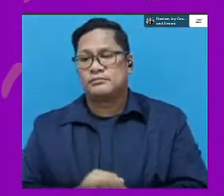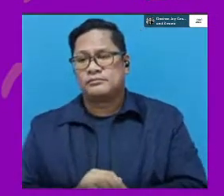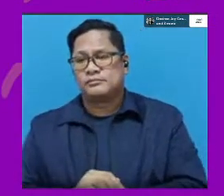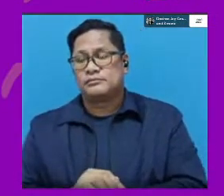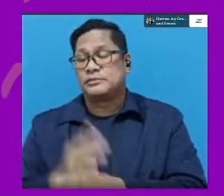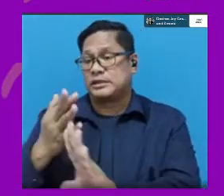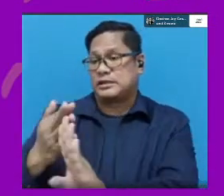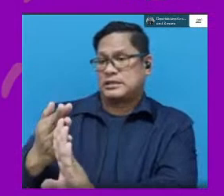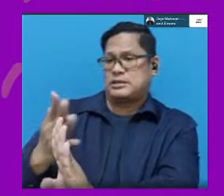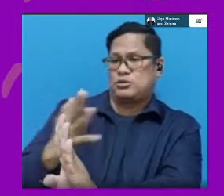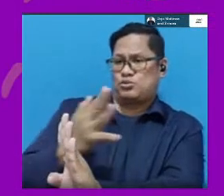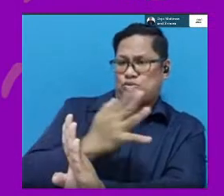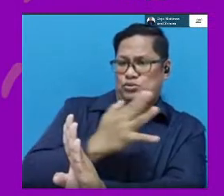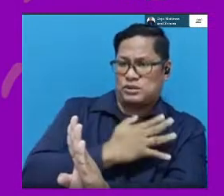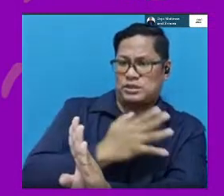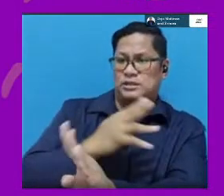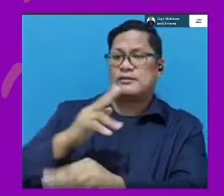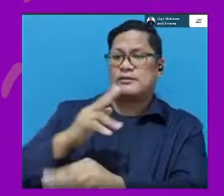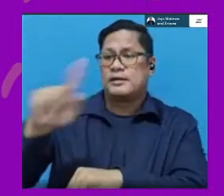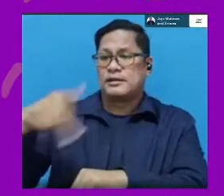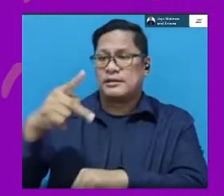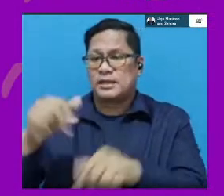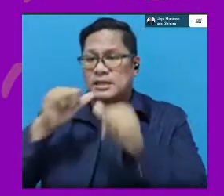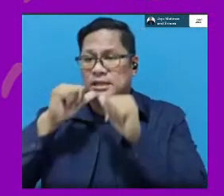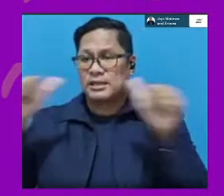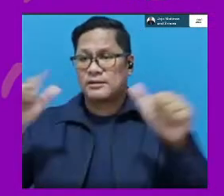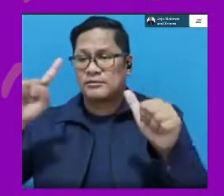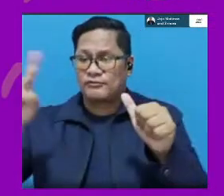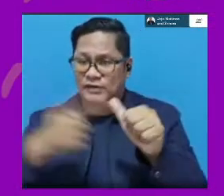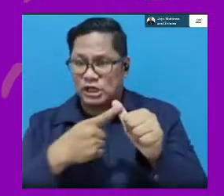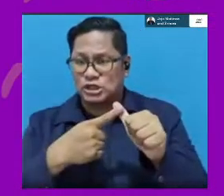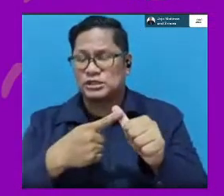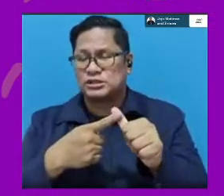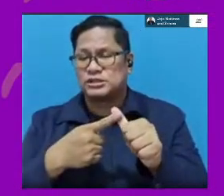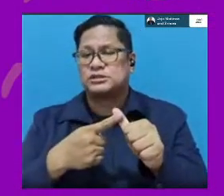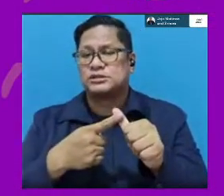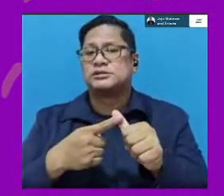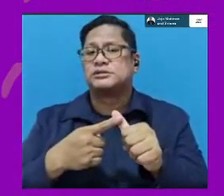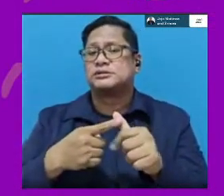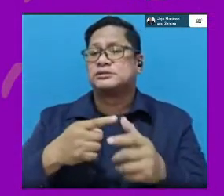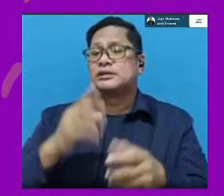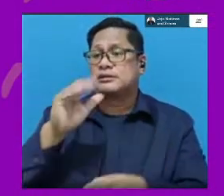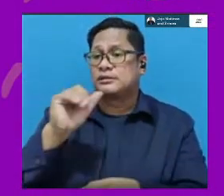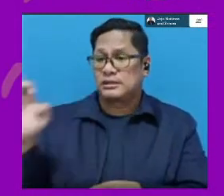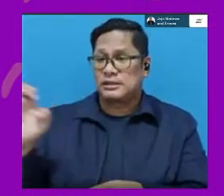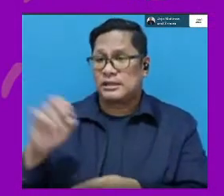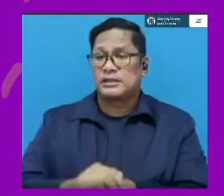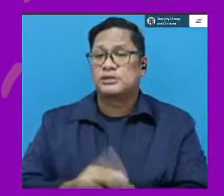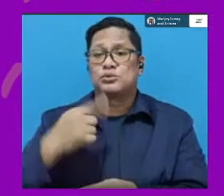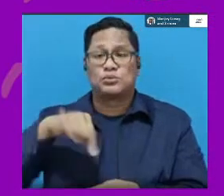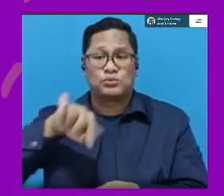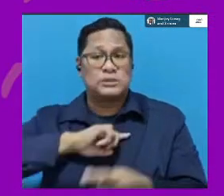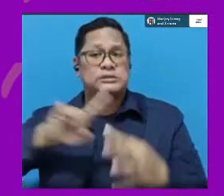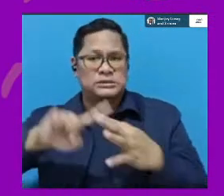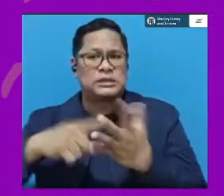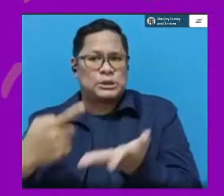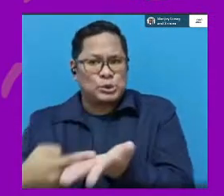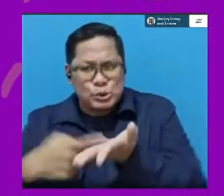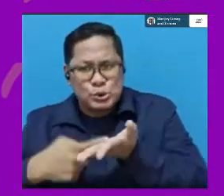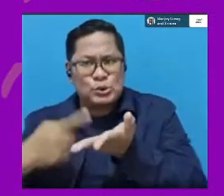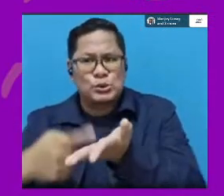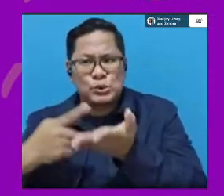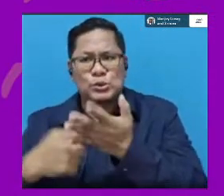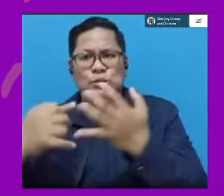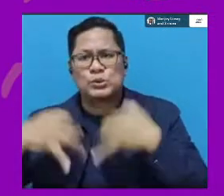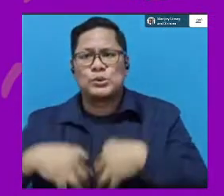before the Philippines has declared its first confirmed case, we already started discussion and building